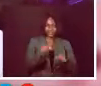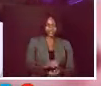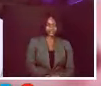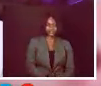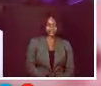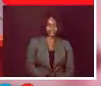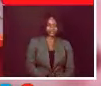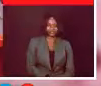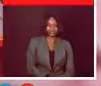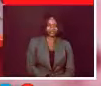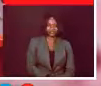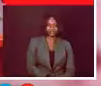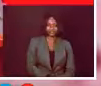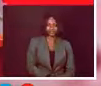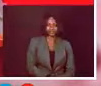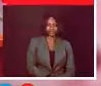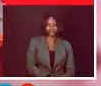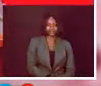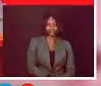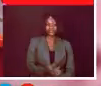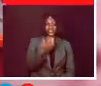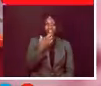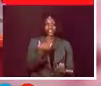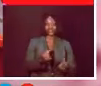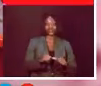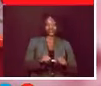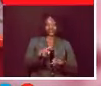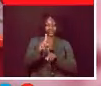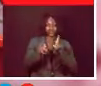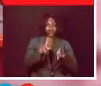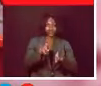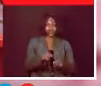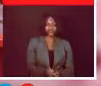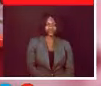Thank you very much. So we will then move on with our questions.